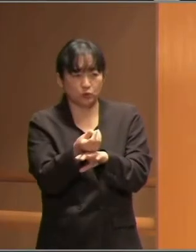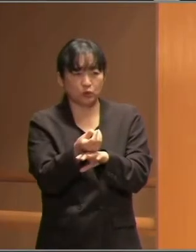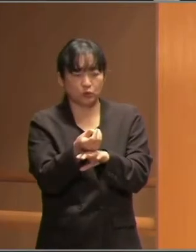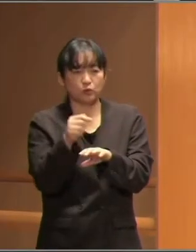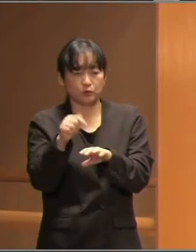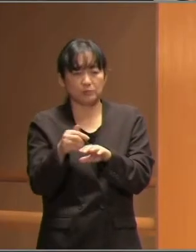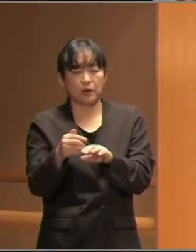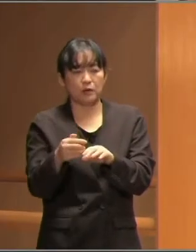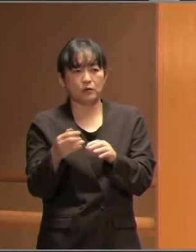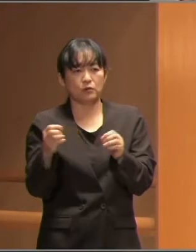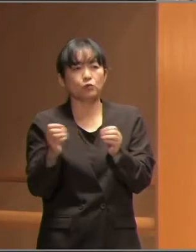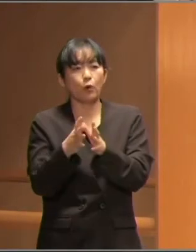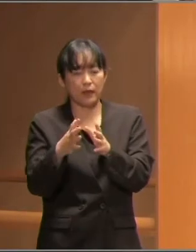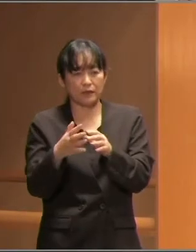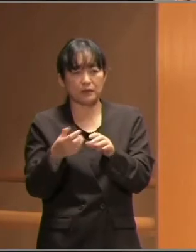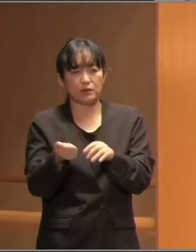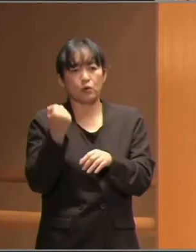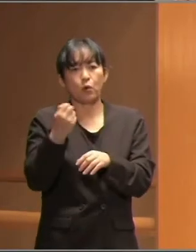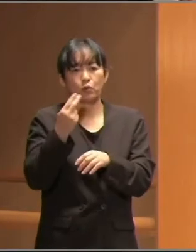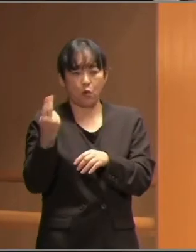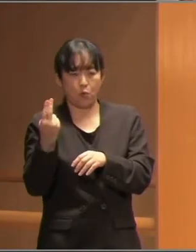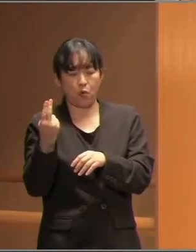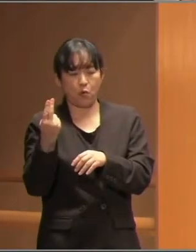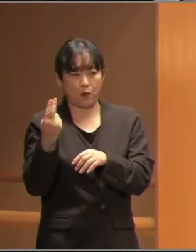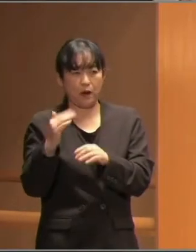drastically improves the impact strength